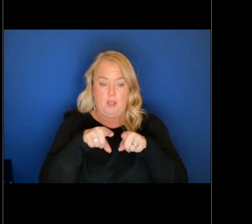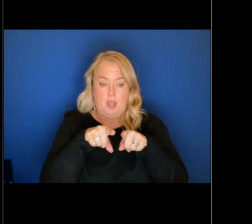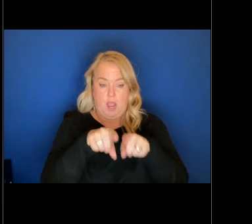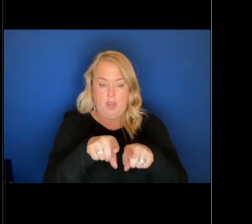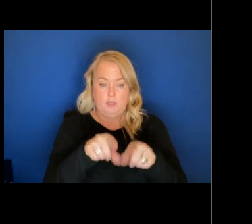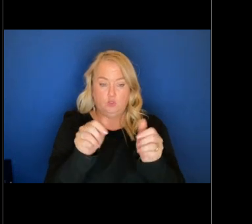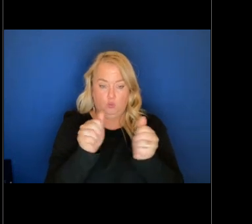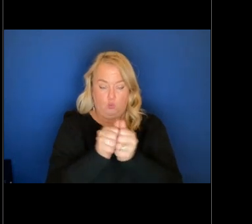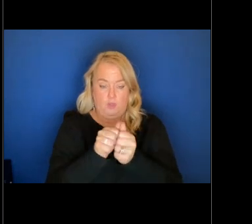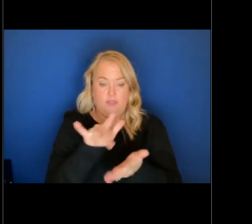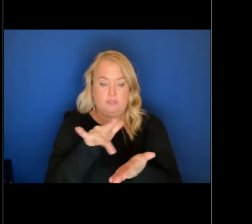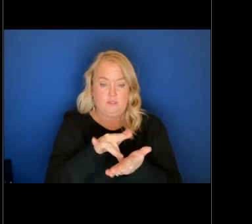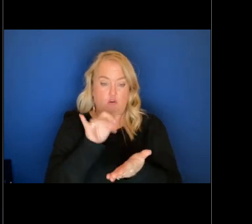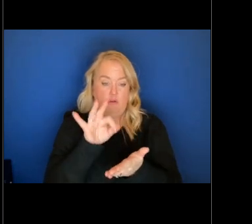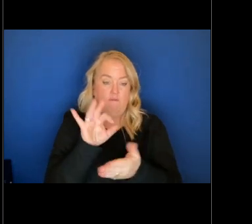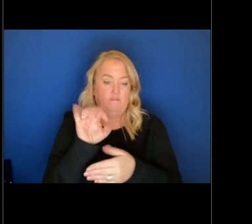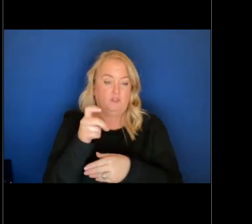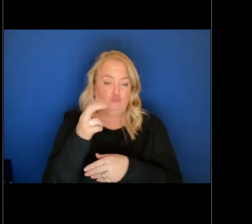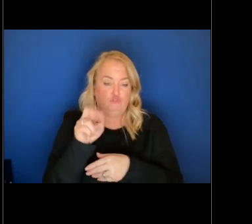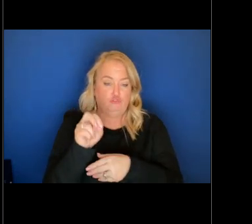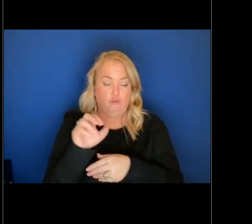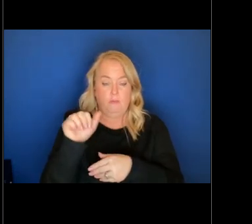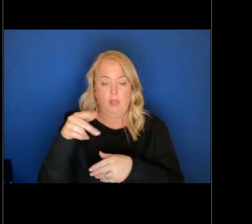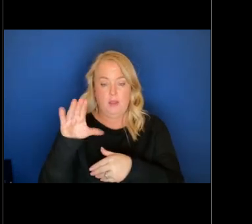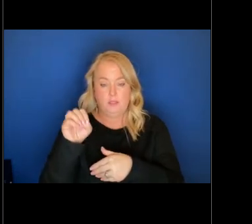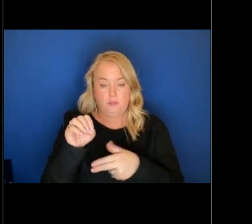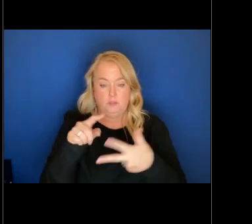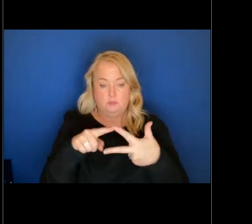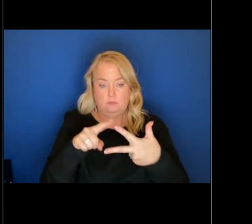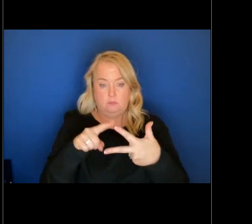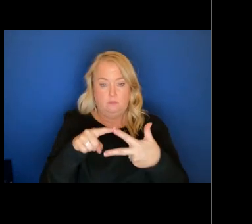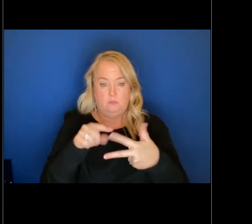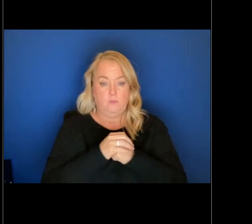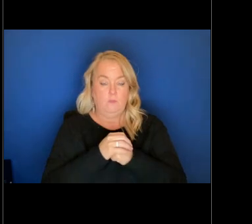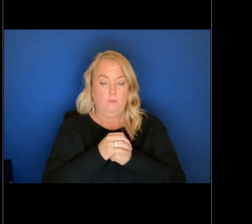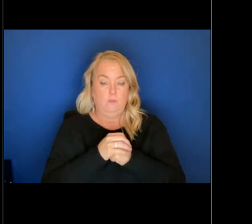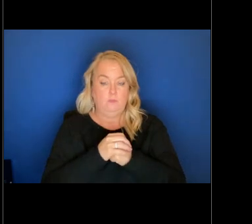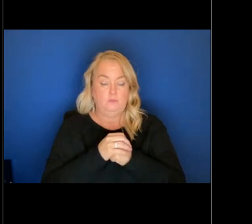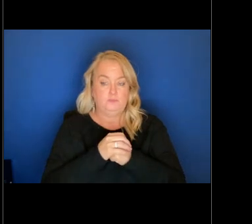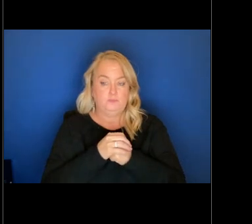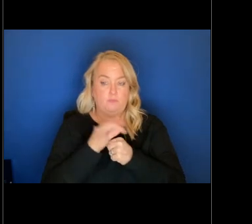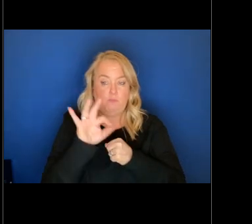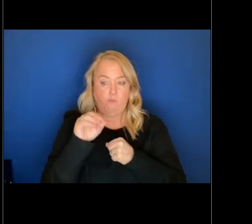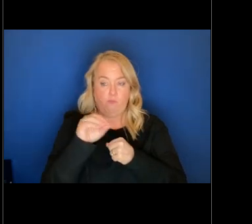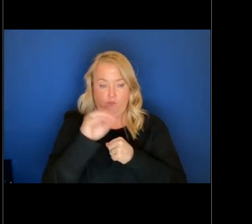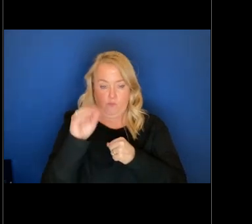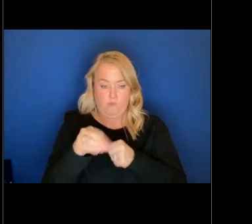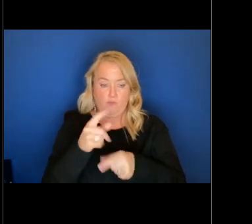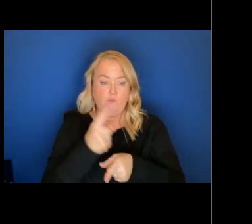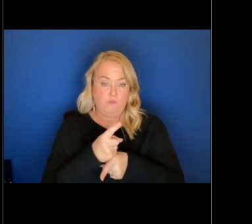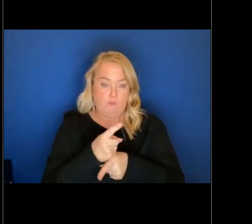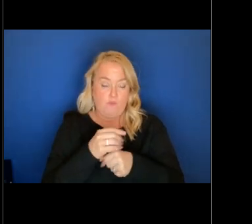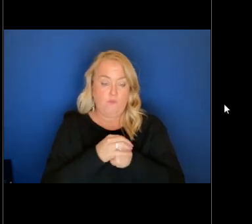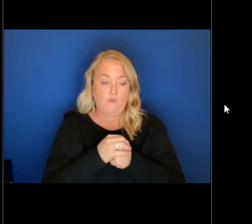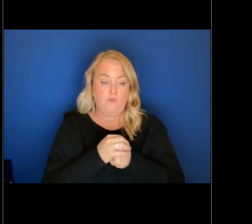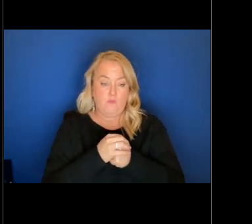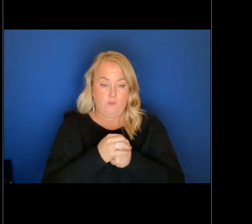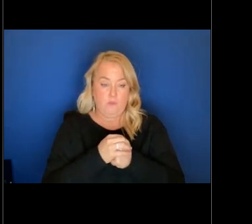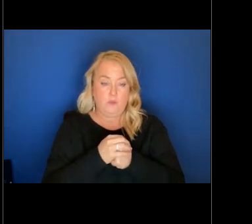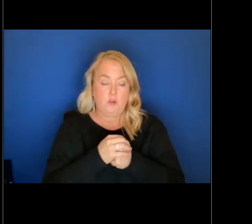the center line of the fixture or appliance. That was choice 2. And 90% of you also got that one correct. Those have